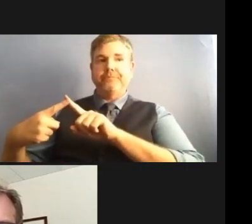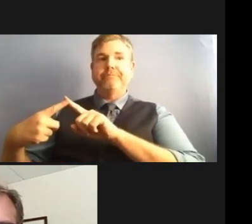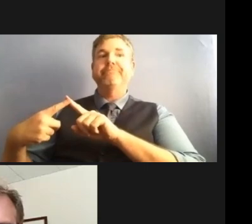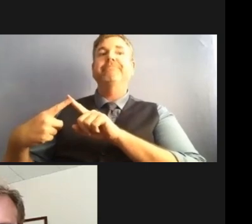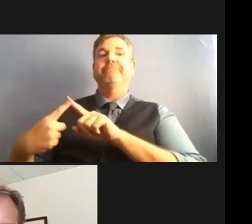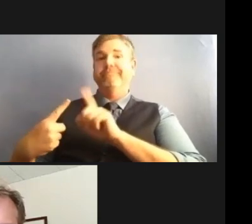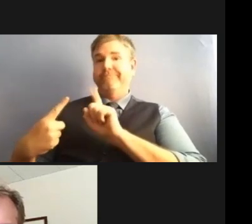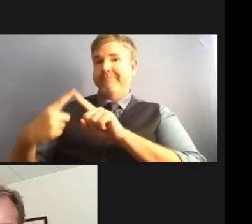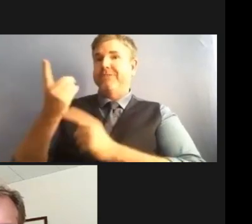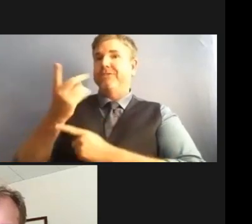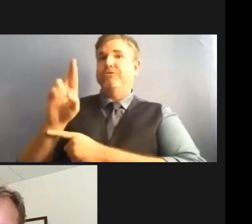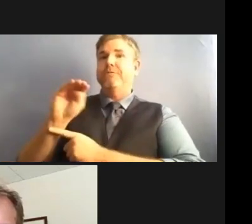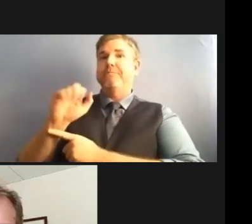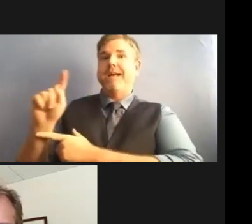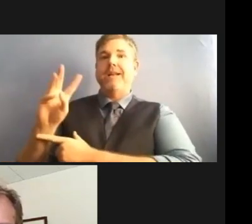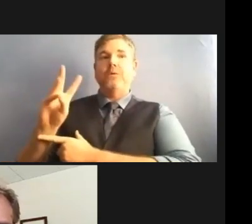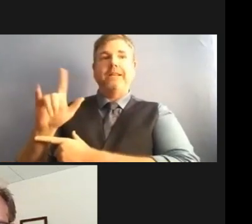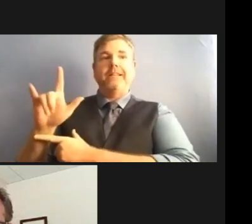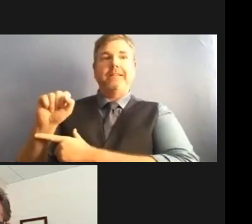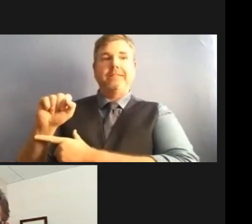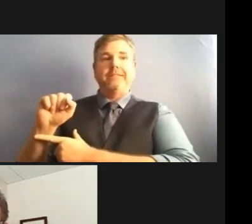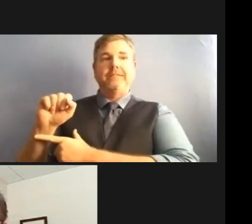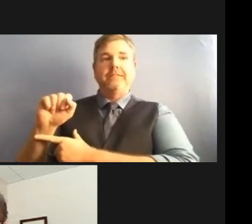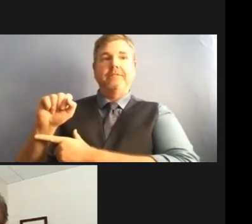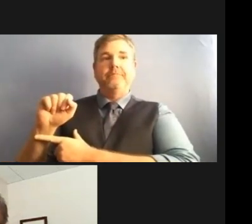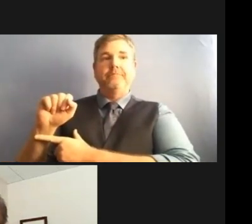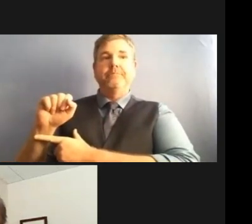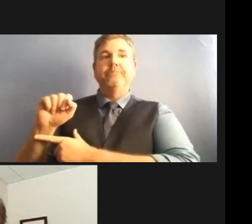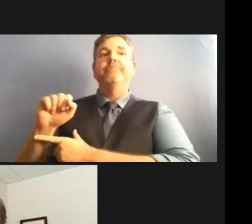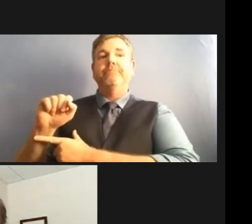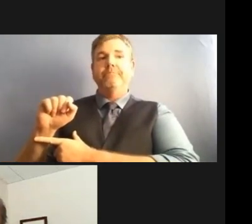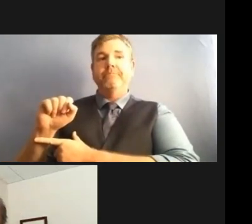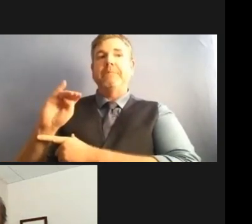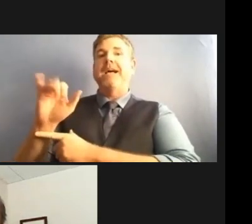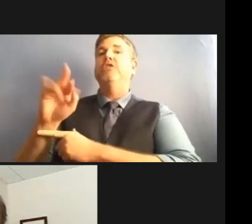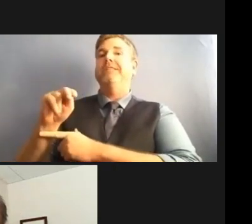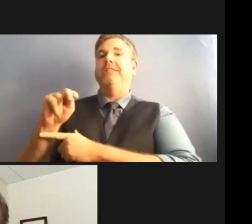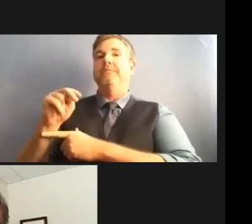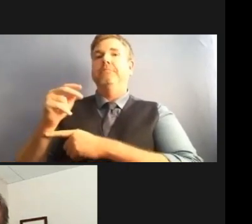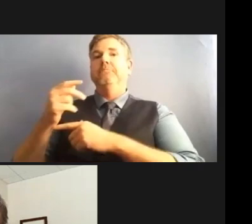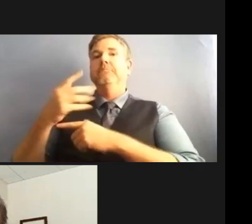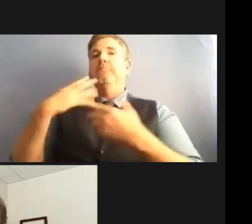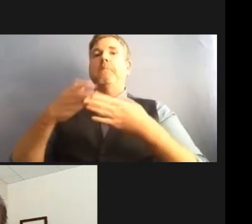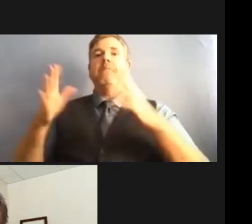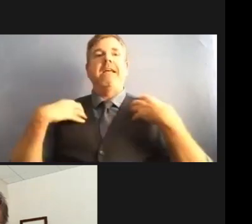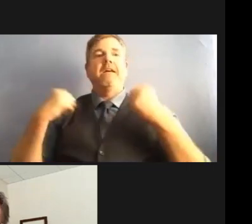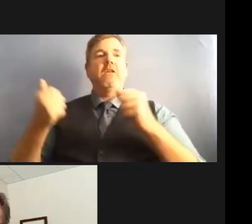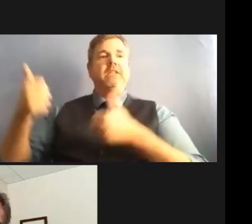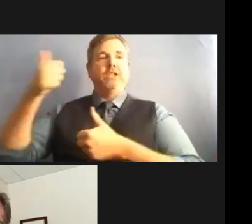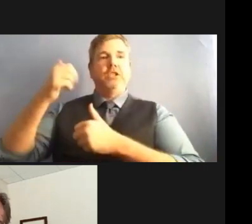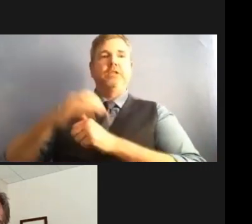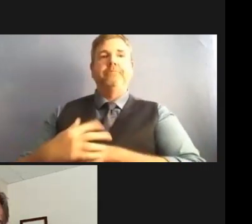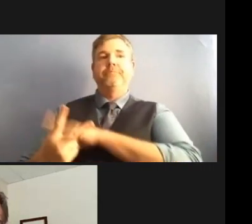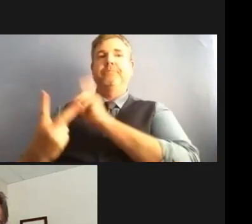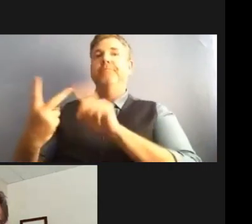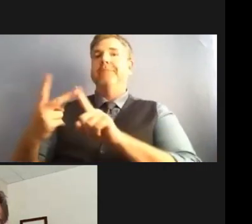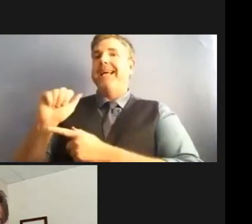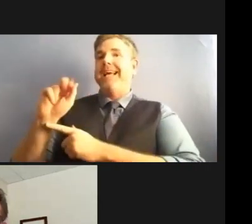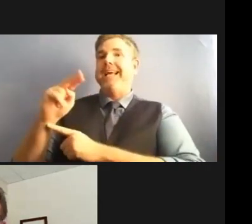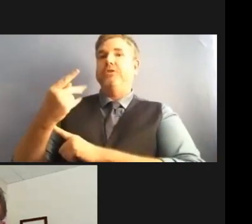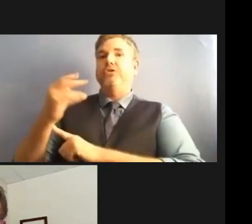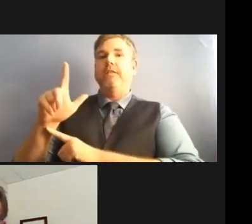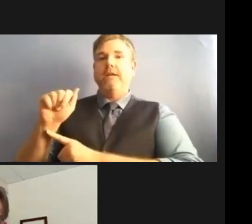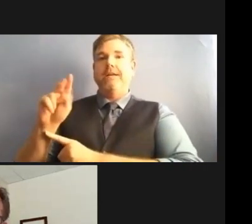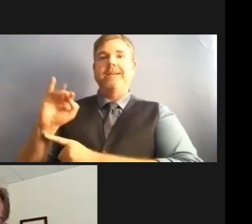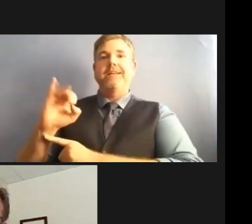Officer, and Angela Nicholson, who is our Assistant County Administrator, County of Marin, and serves as Director